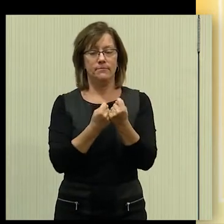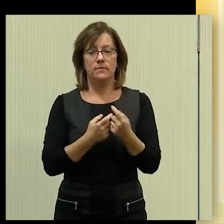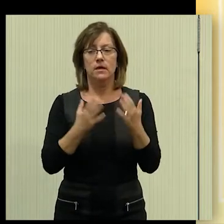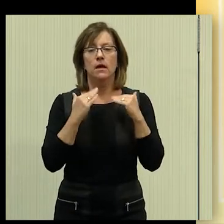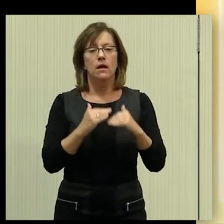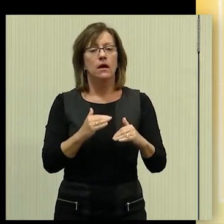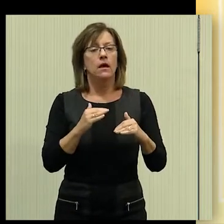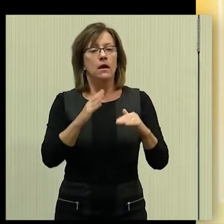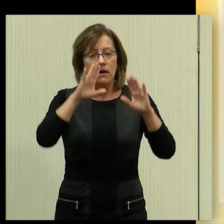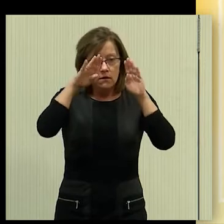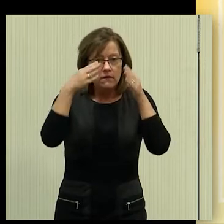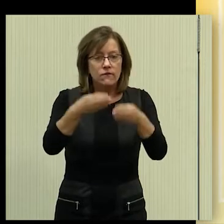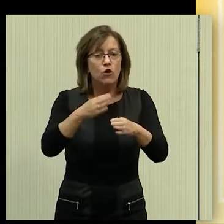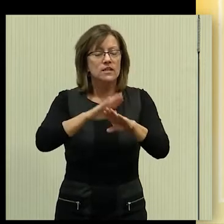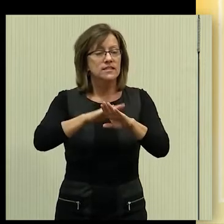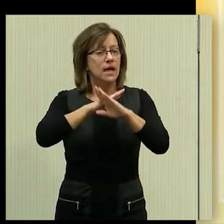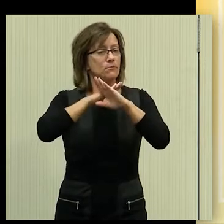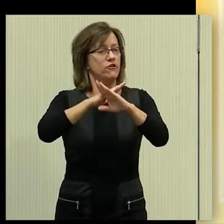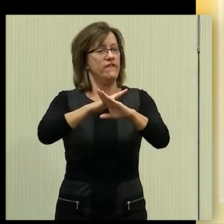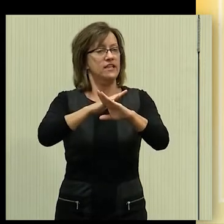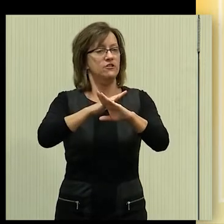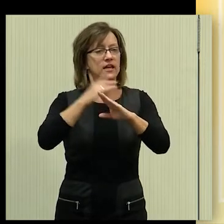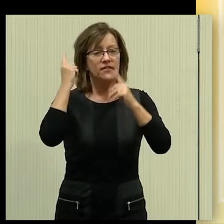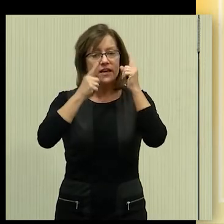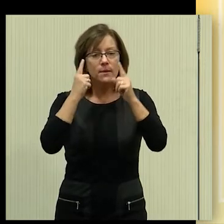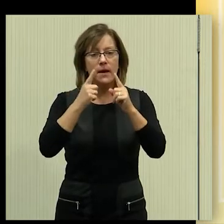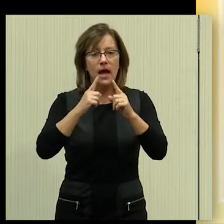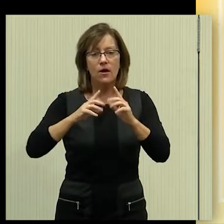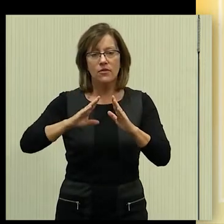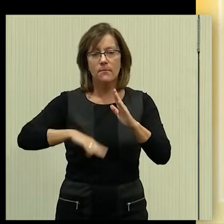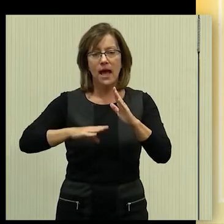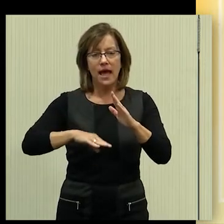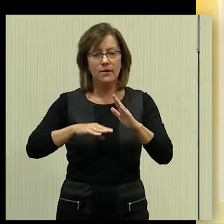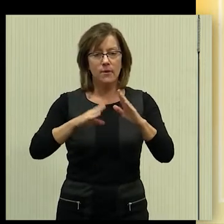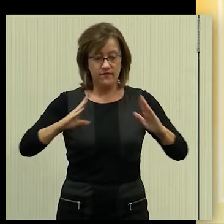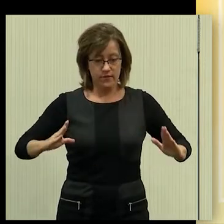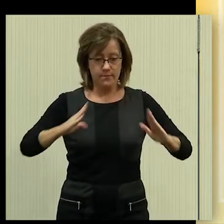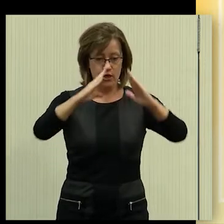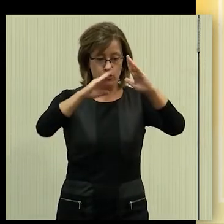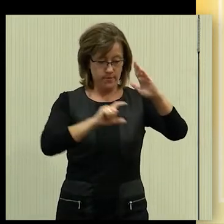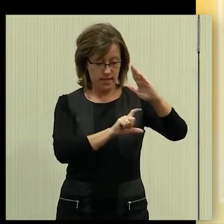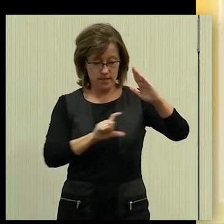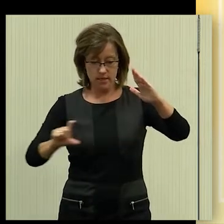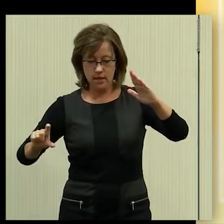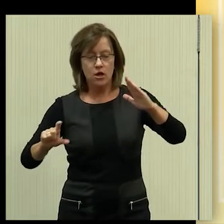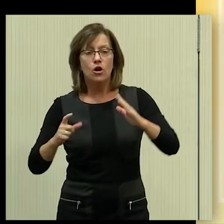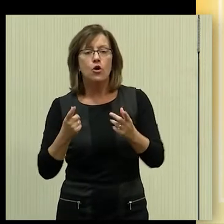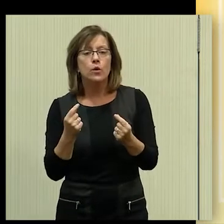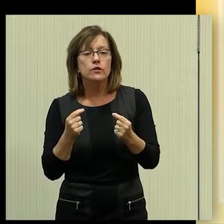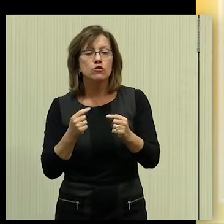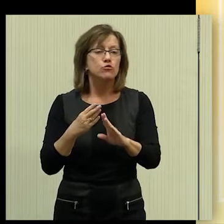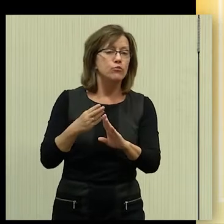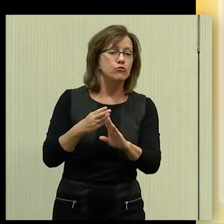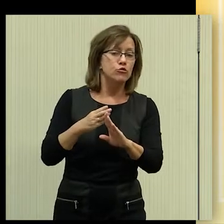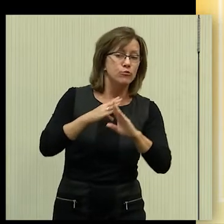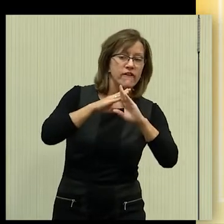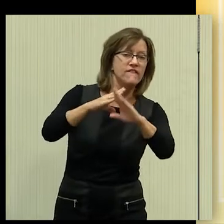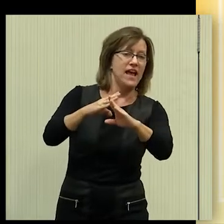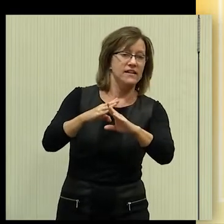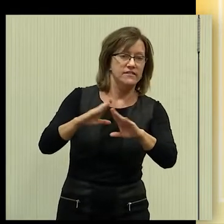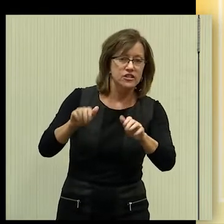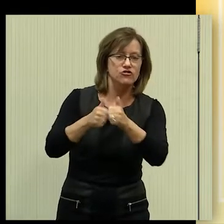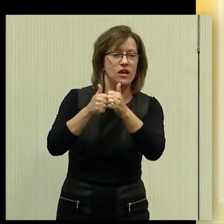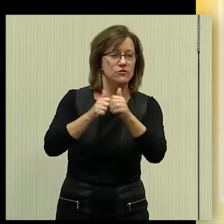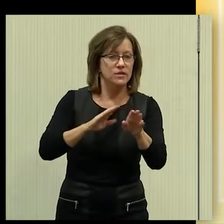Focus on prevention. So really think about the bottom part of the pyramid model. What can I do to prevent challenging behavior from occurring in the first place?